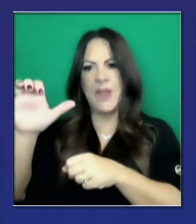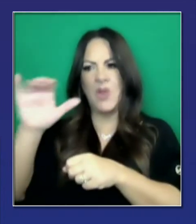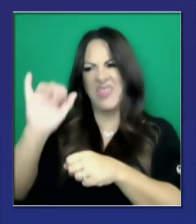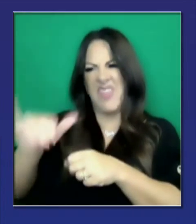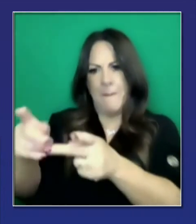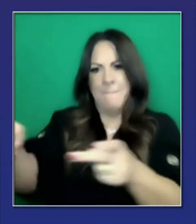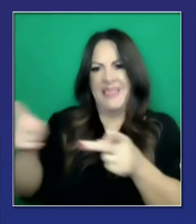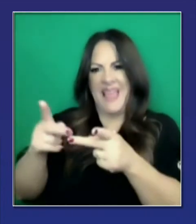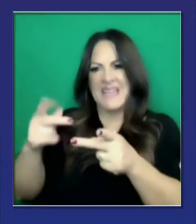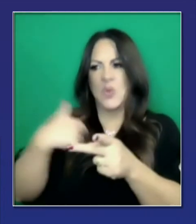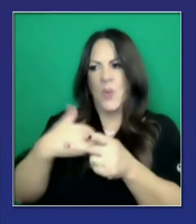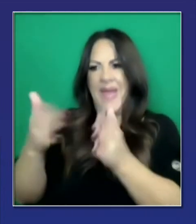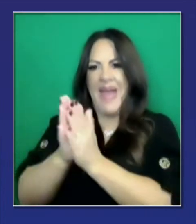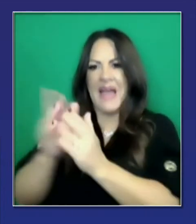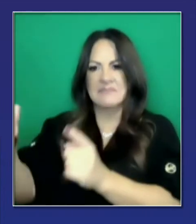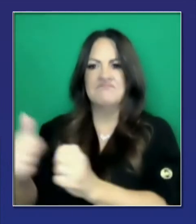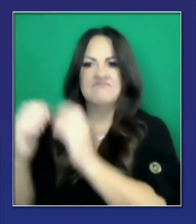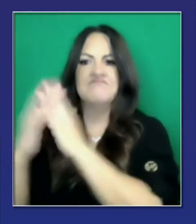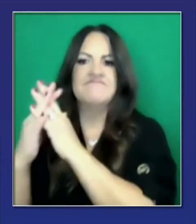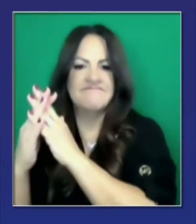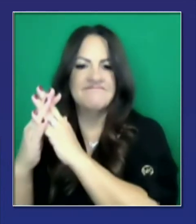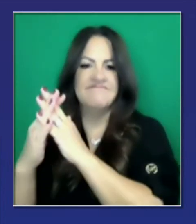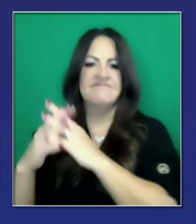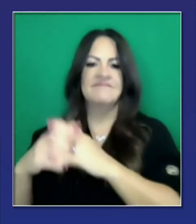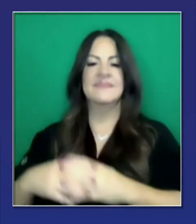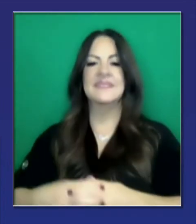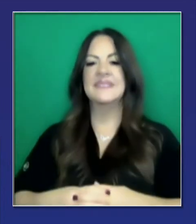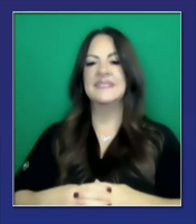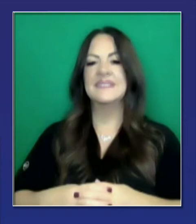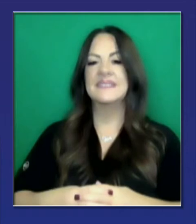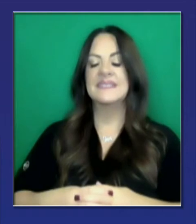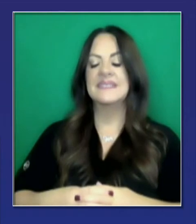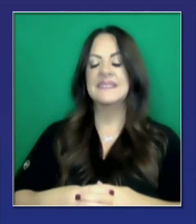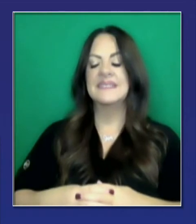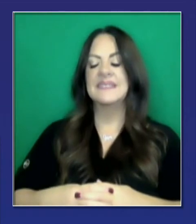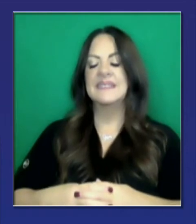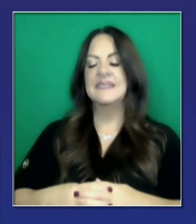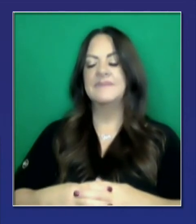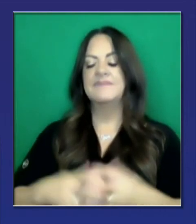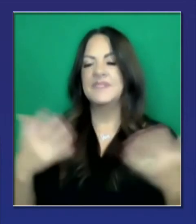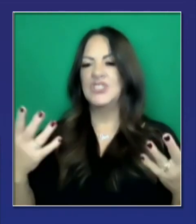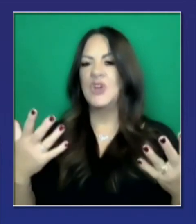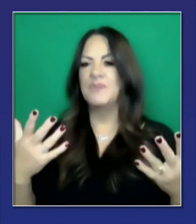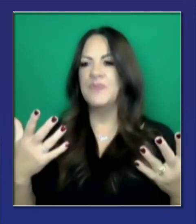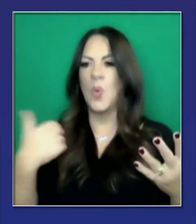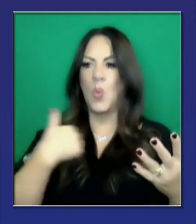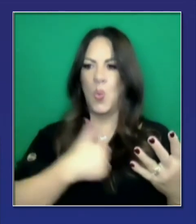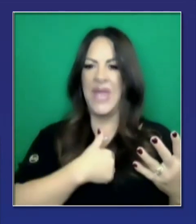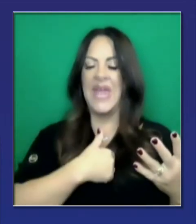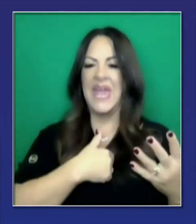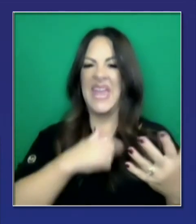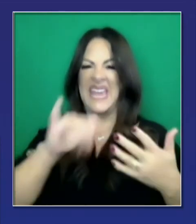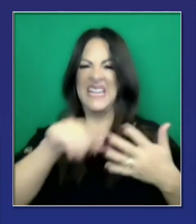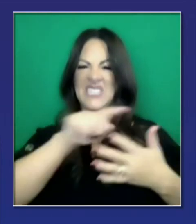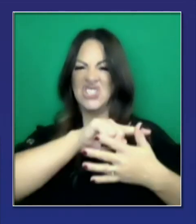patients, they're just at 11. So we're getting these sites up, operational. Key again is staffing. It's one thing to